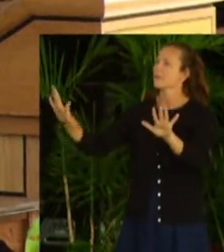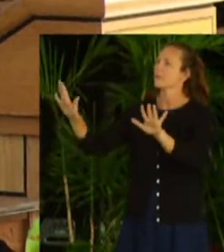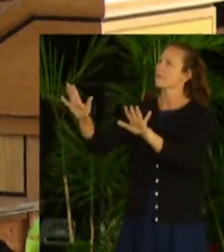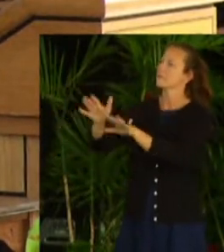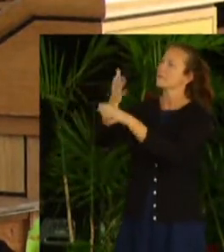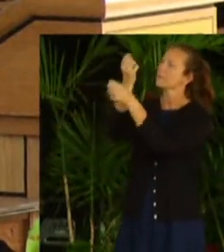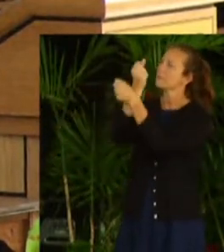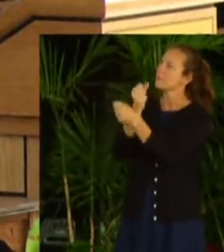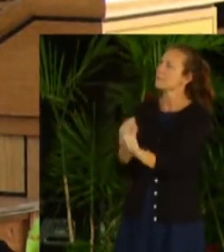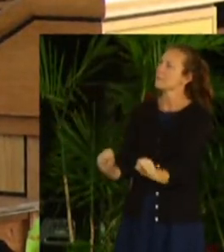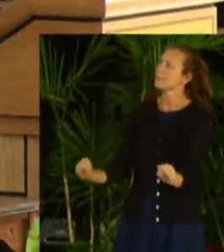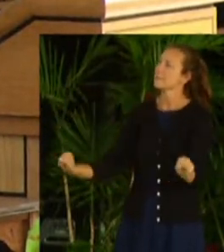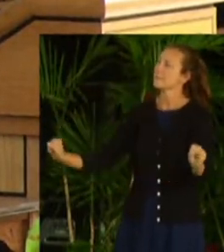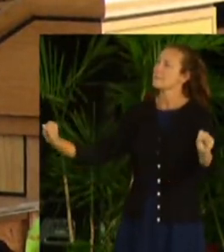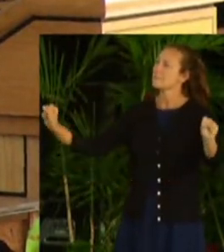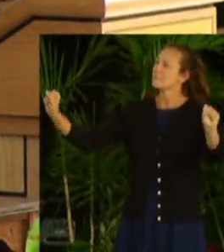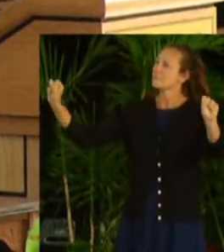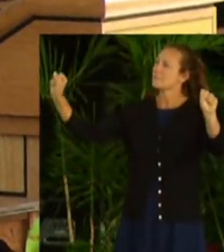land of the